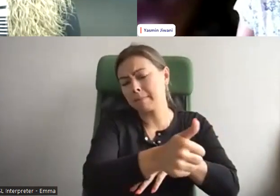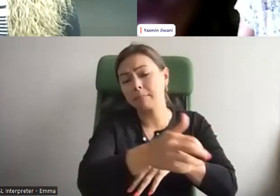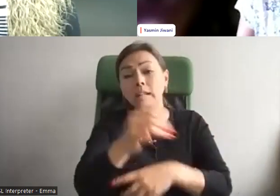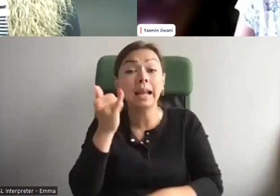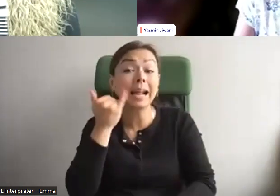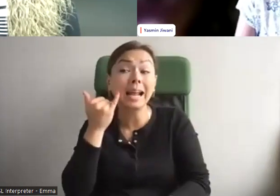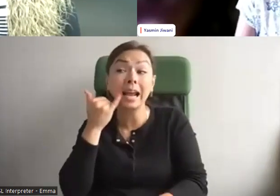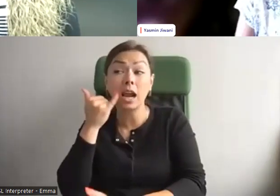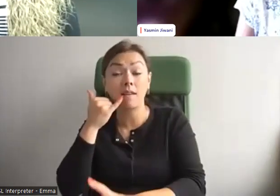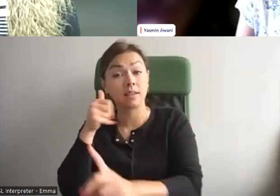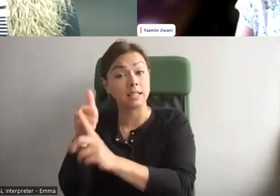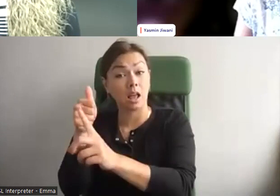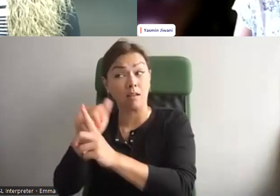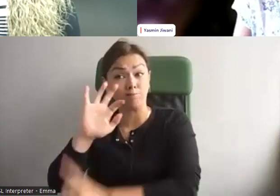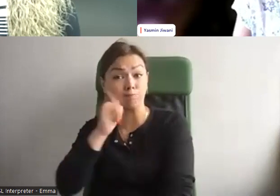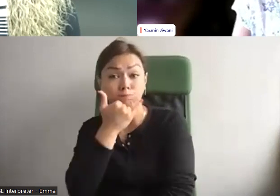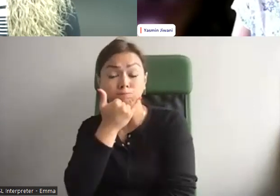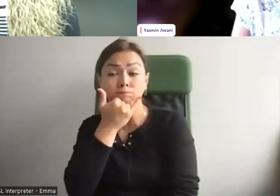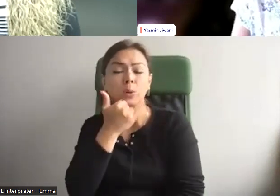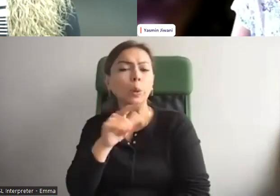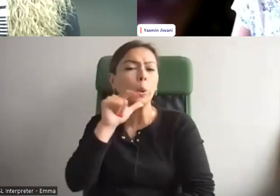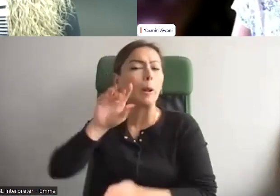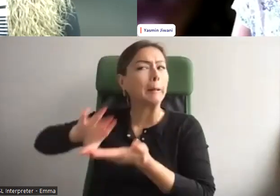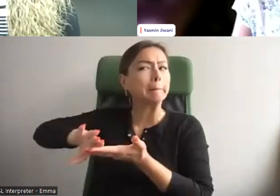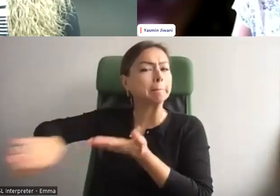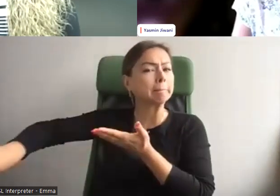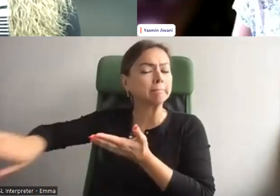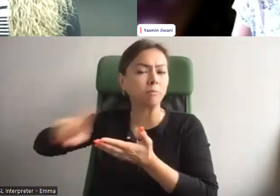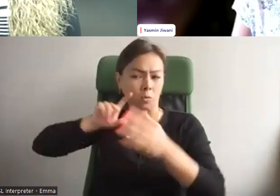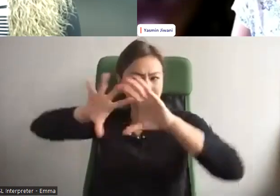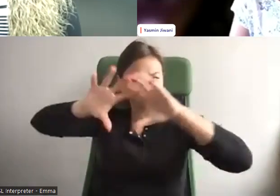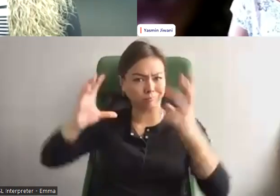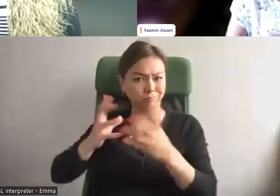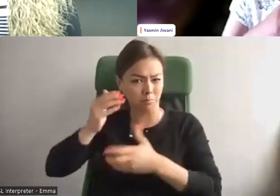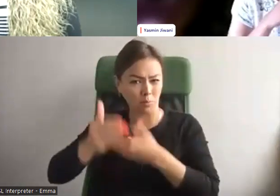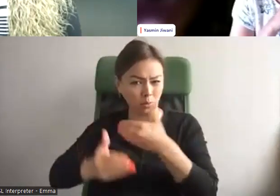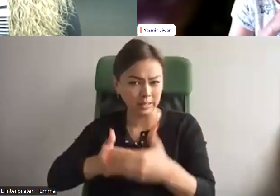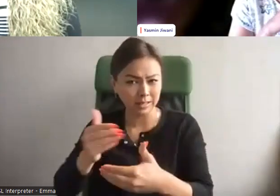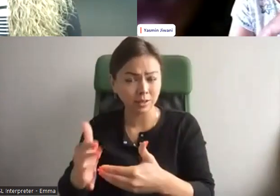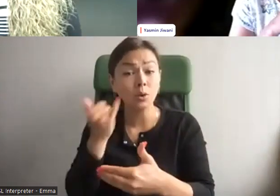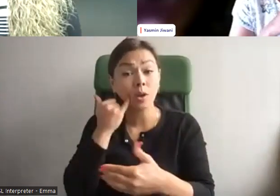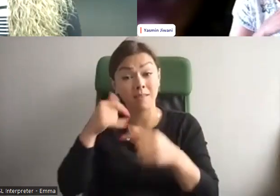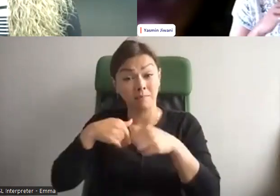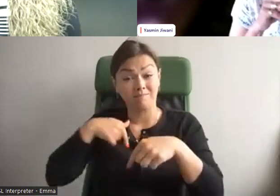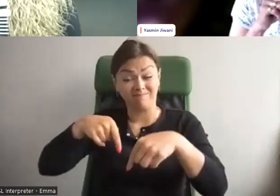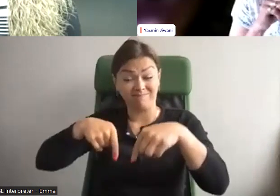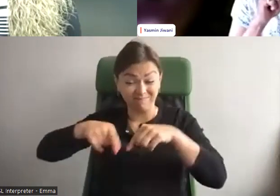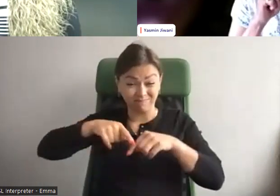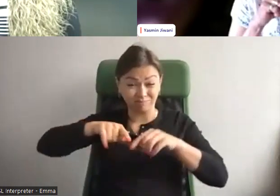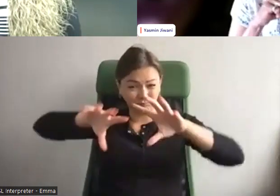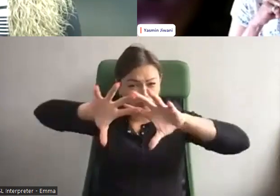whole process. So if I were to look at this from a sort of broad global perspective, one of the